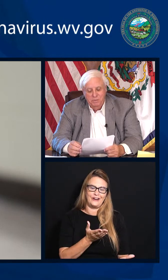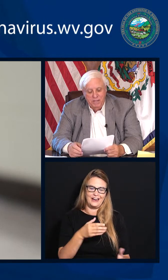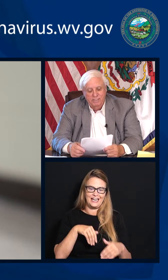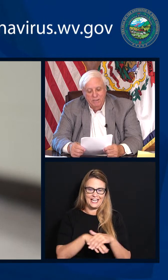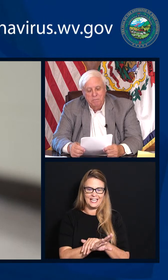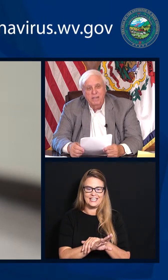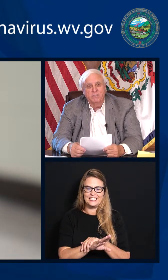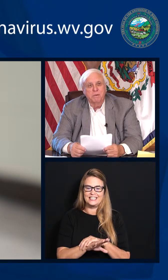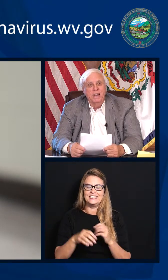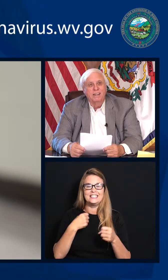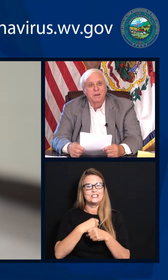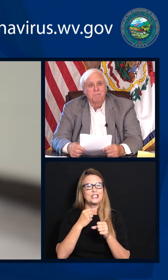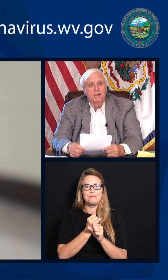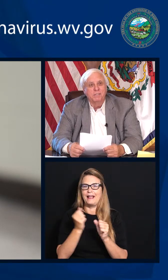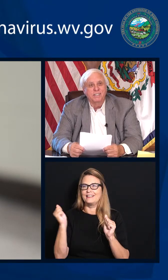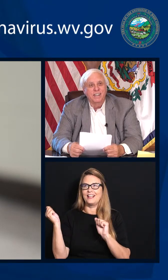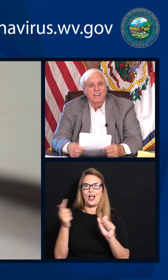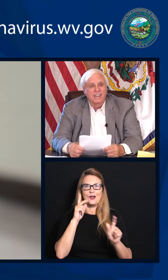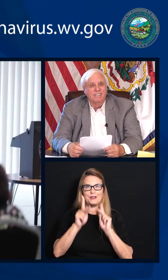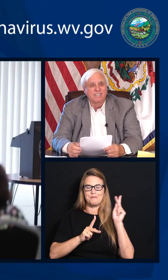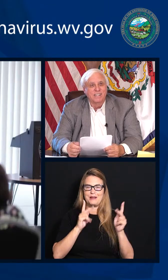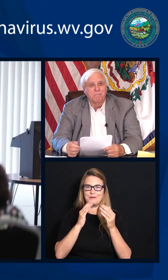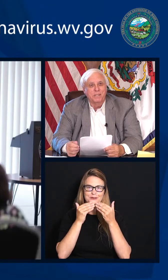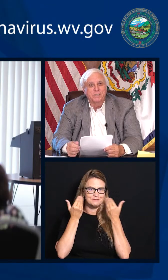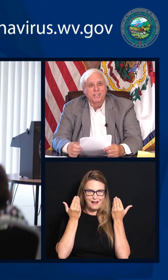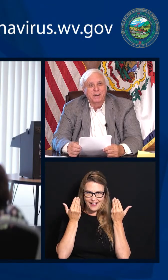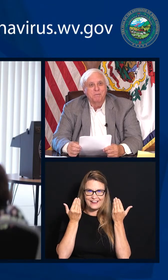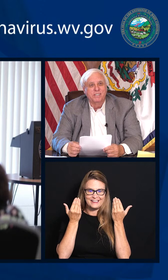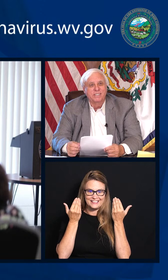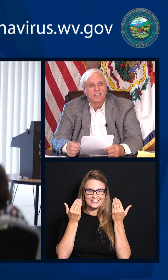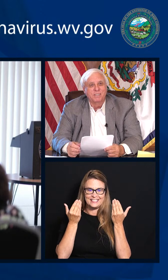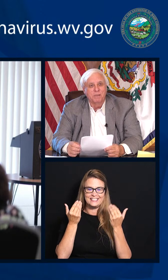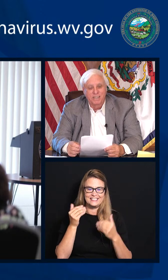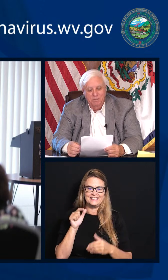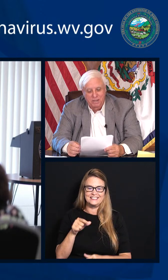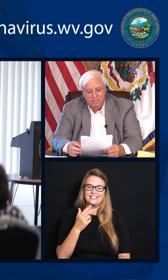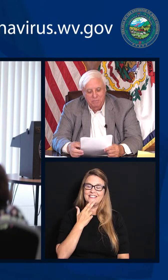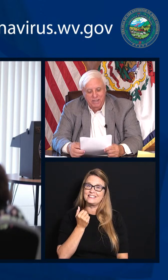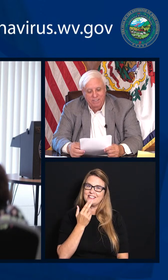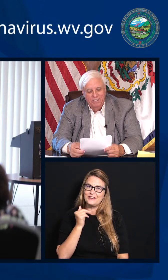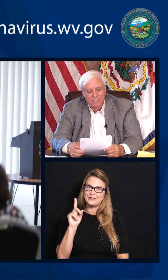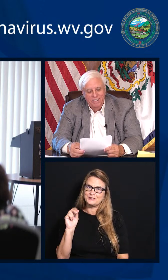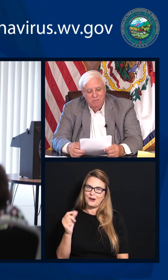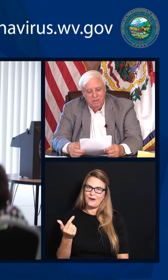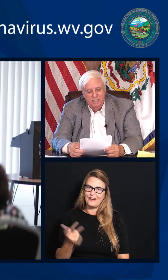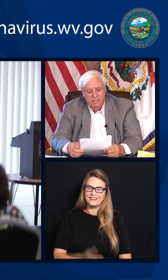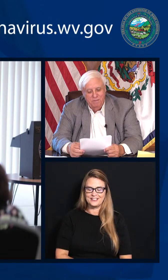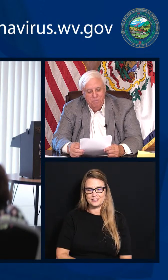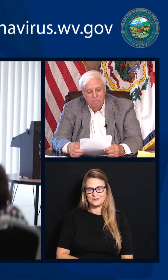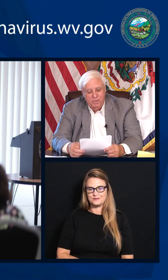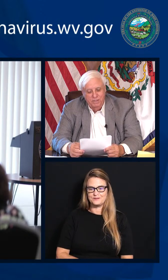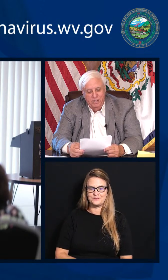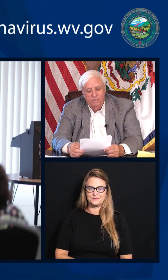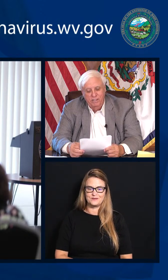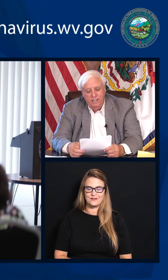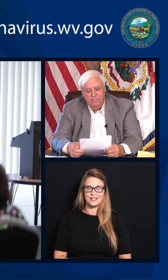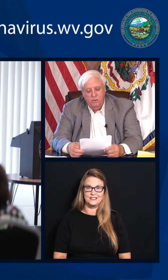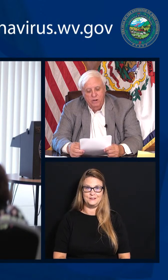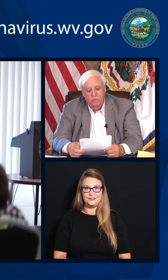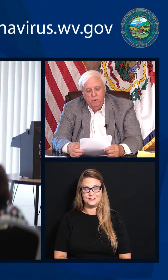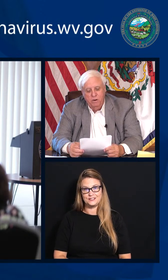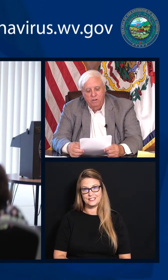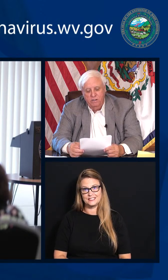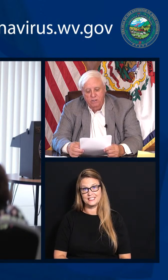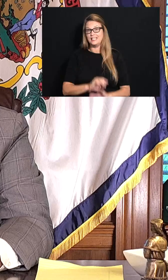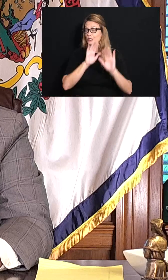but she makes everybody smile. I'll promise you that. I didn't see that picture there, but she does make everybody smile. But nevertheless,